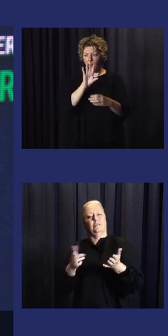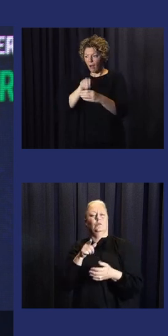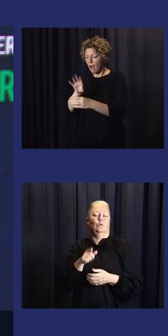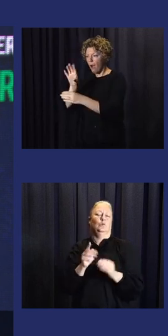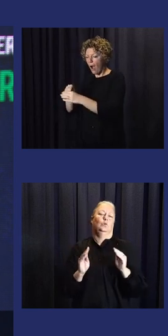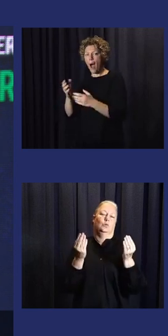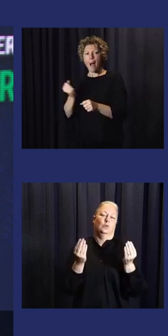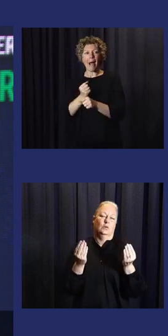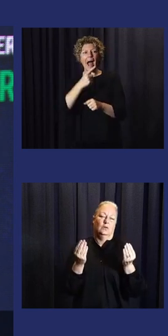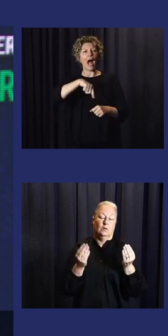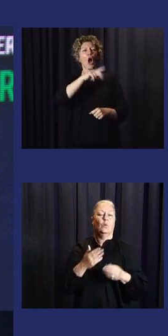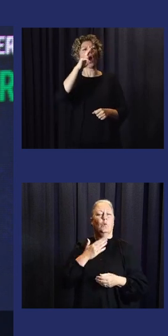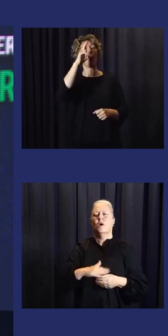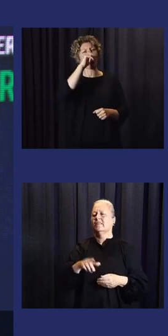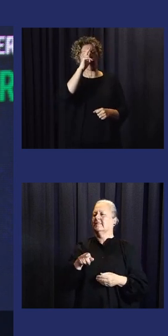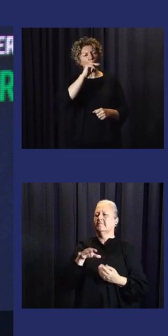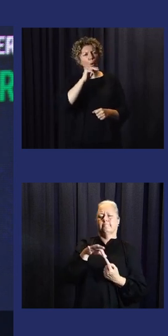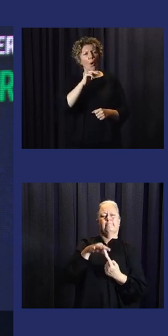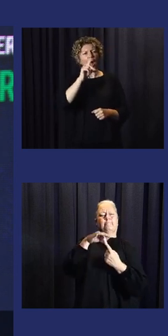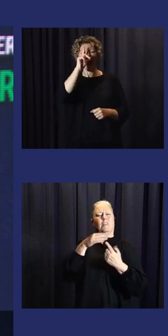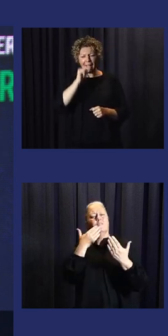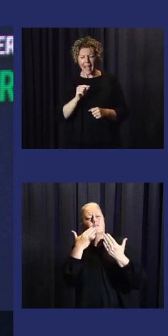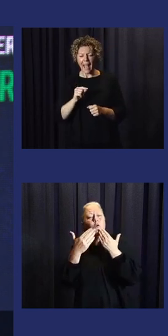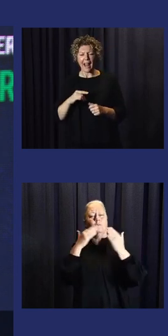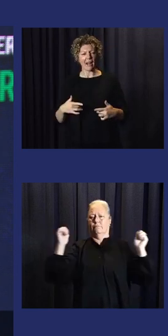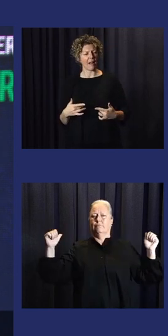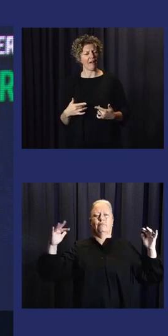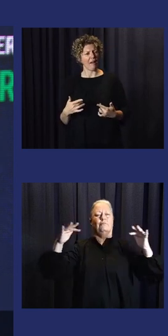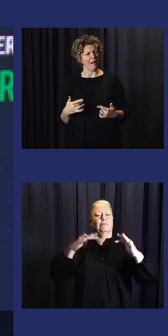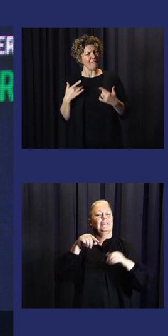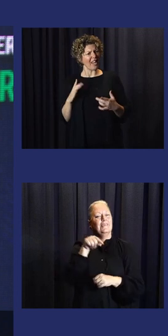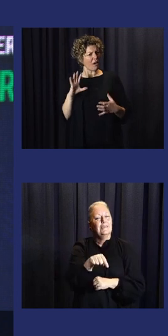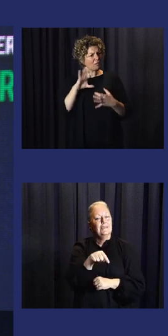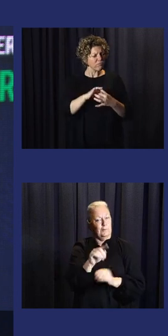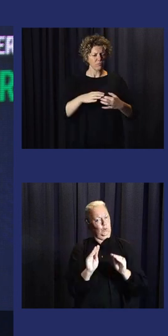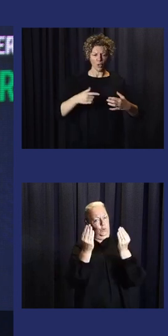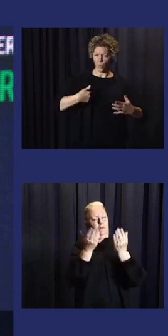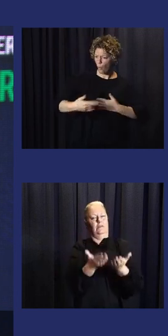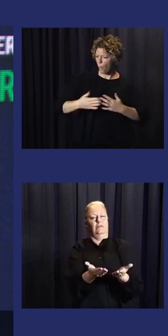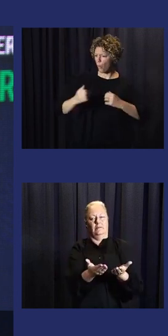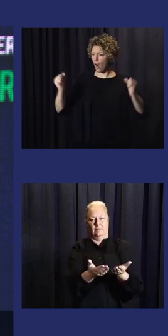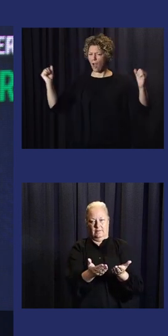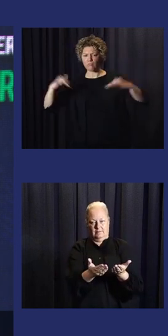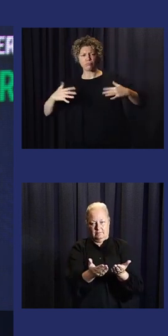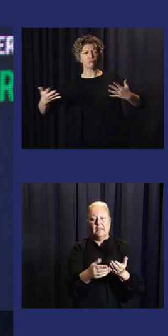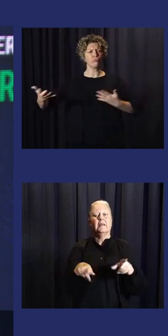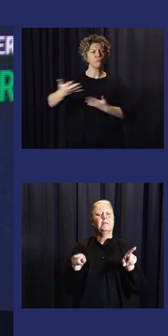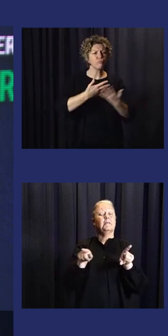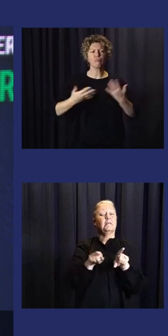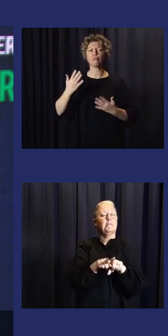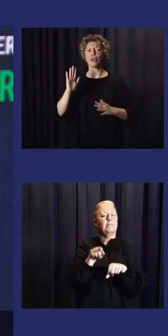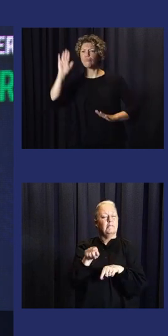Youth Connection by organizing youth forum and event parallel to our regular event like